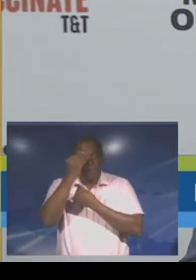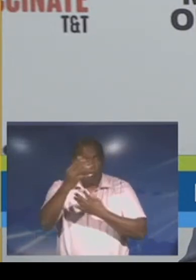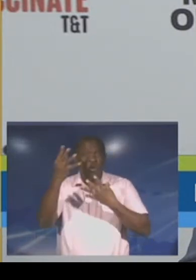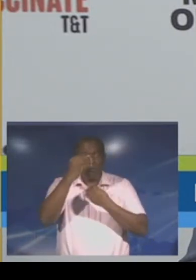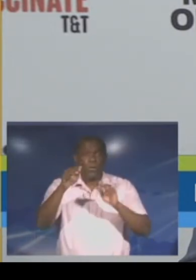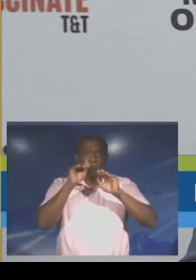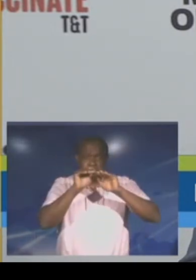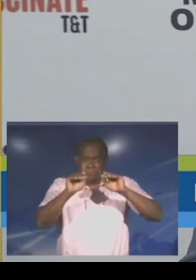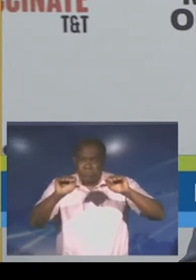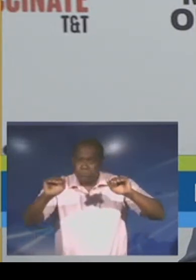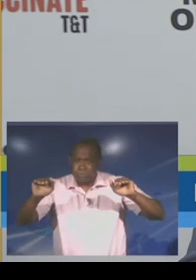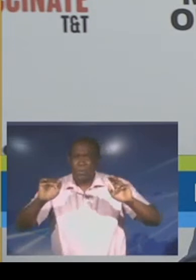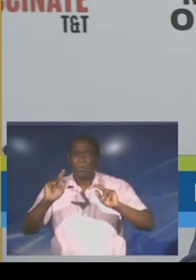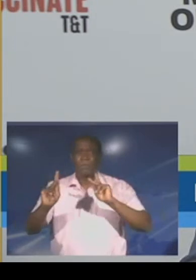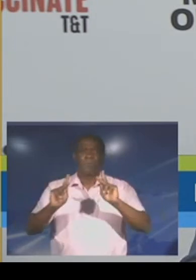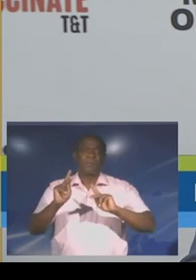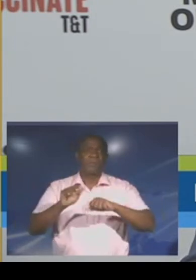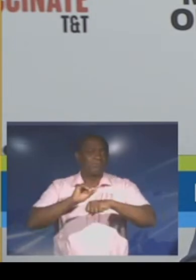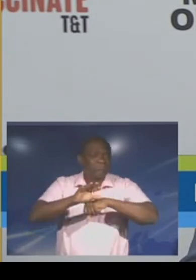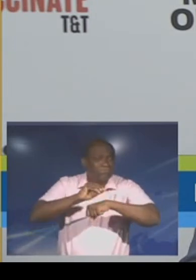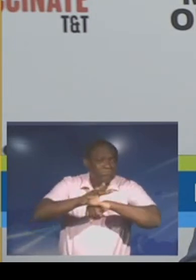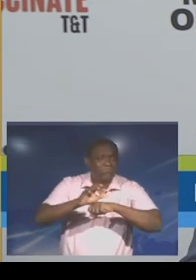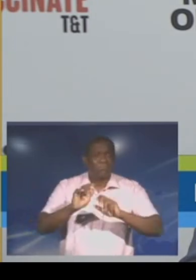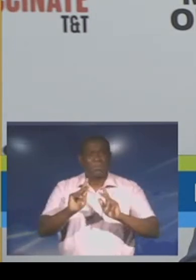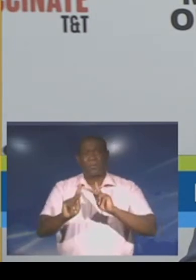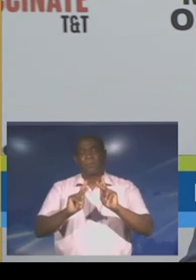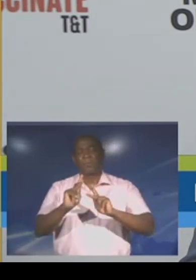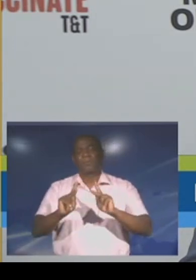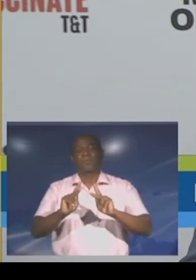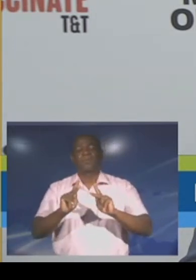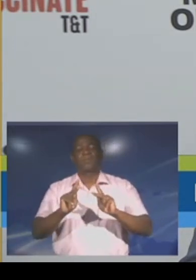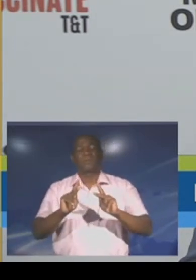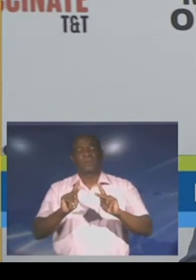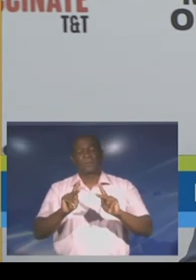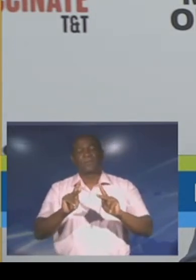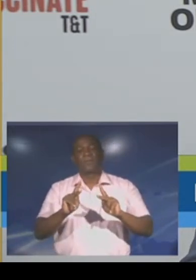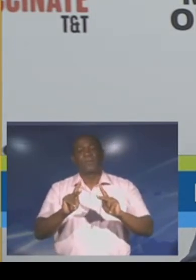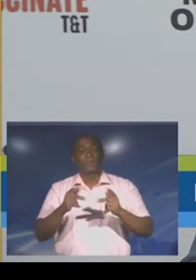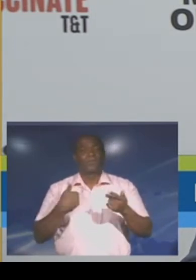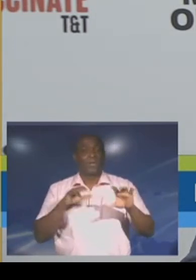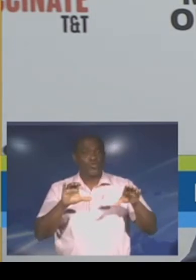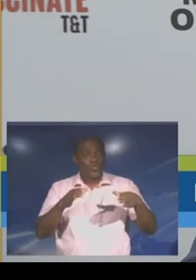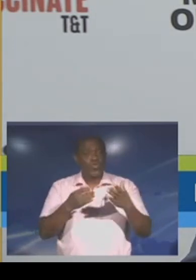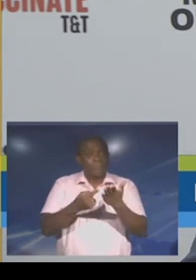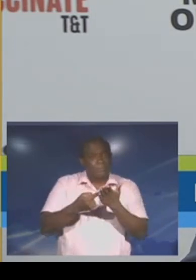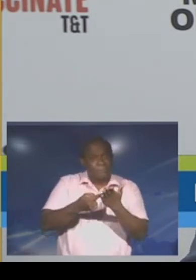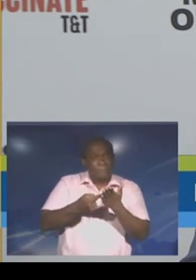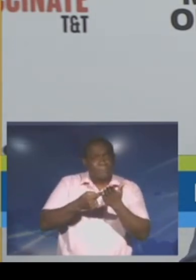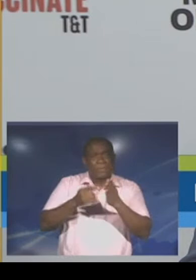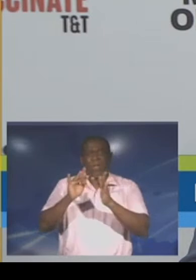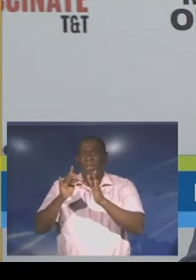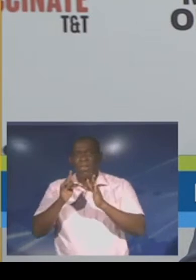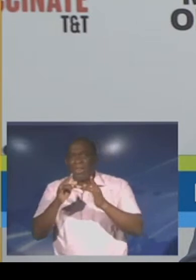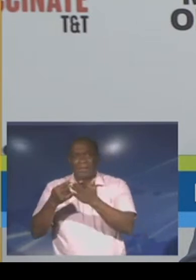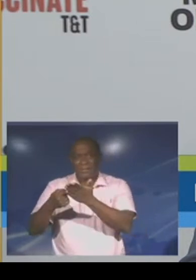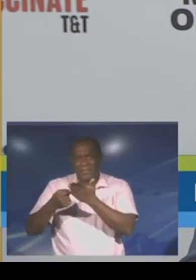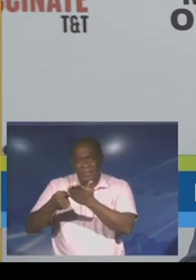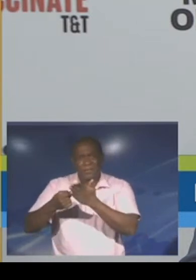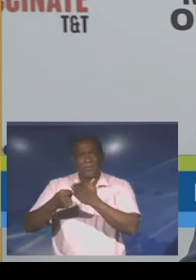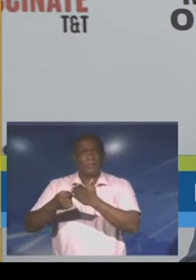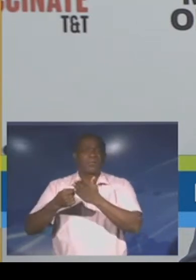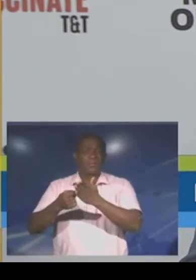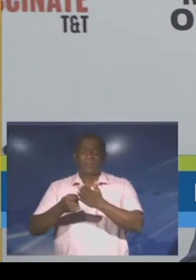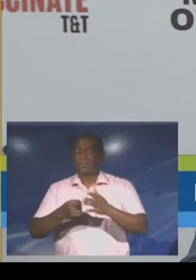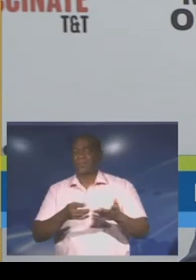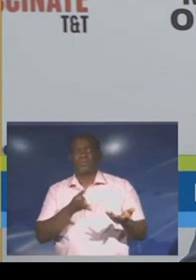We have advised people. We have had group discussions, online discussions. We have spoken